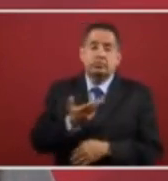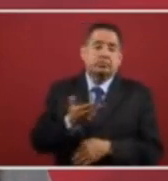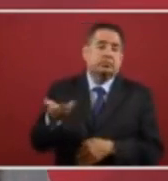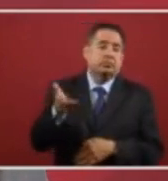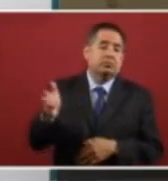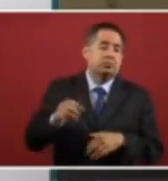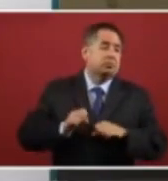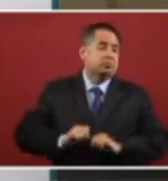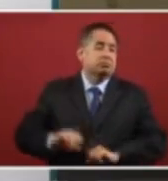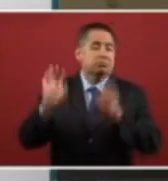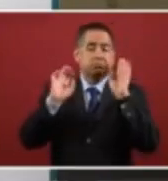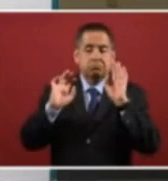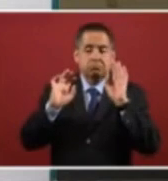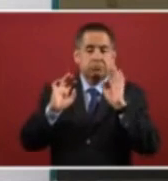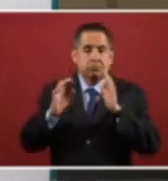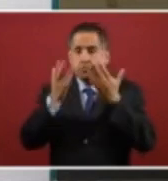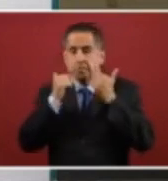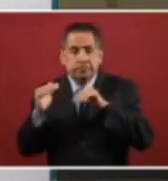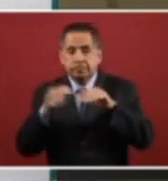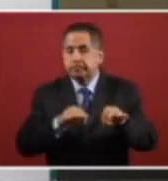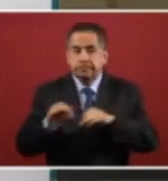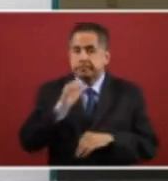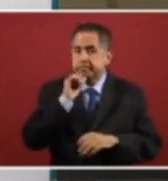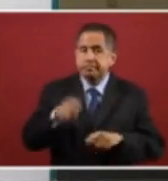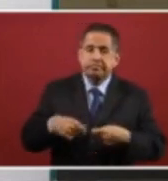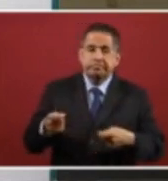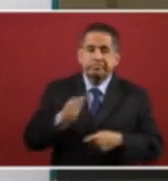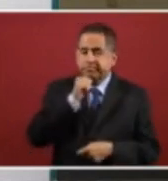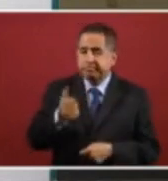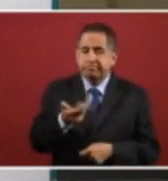the workers sin empleo, without jobs.